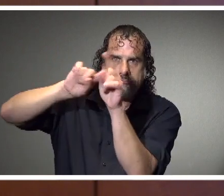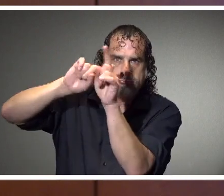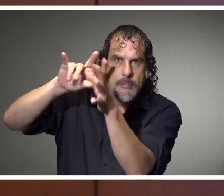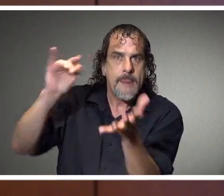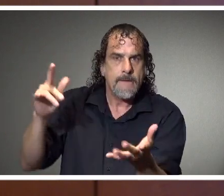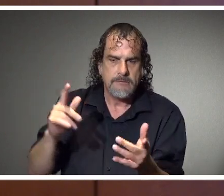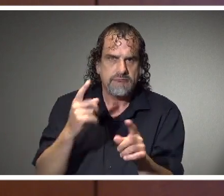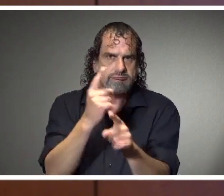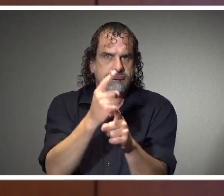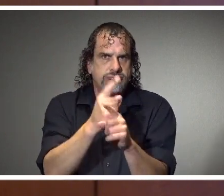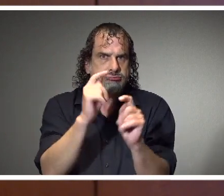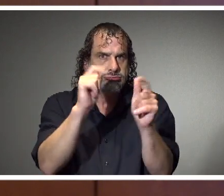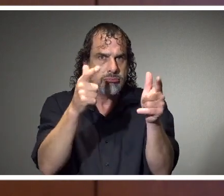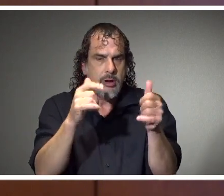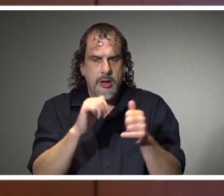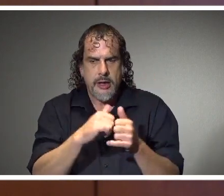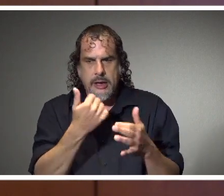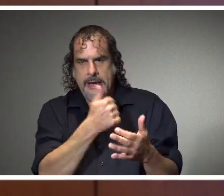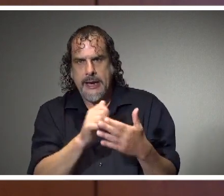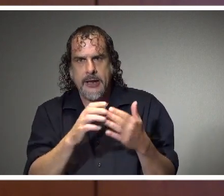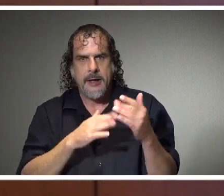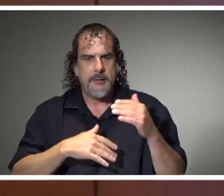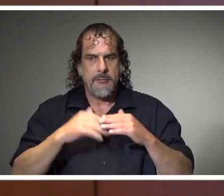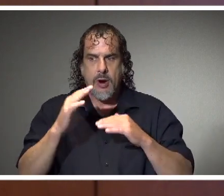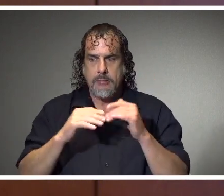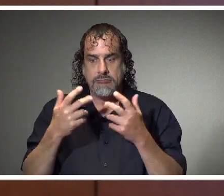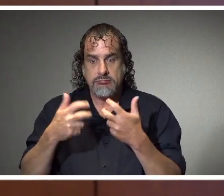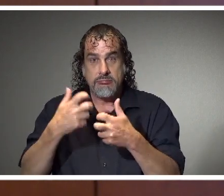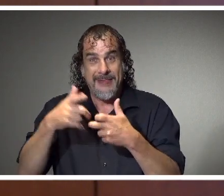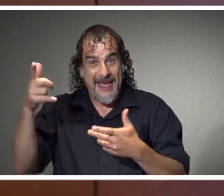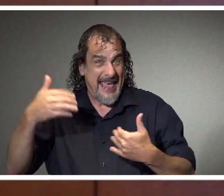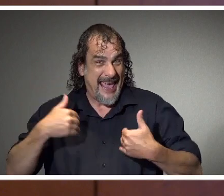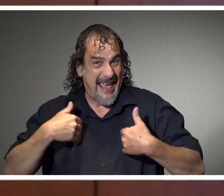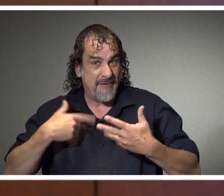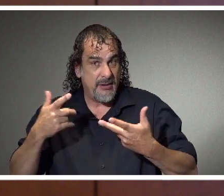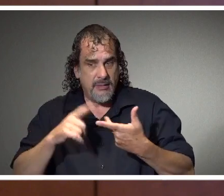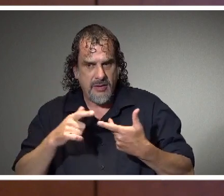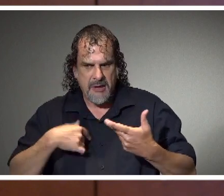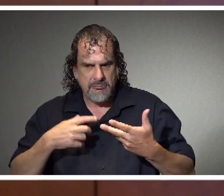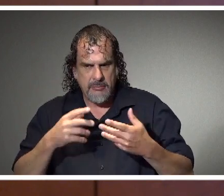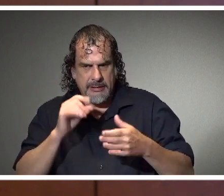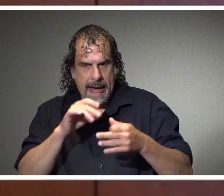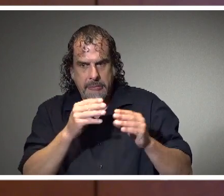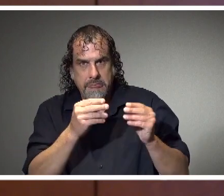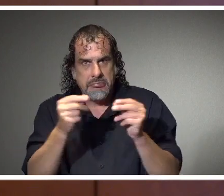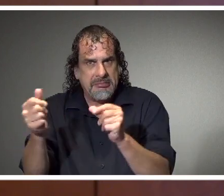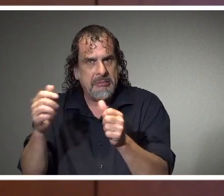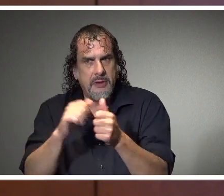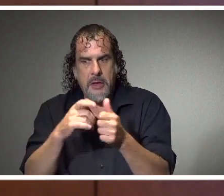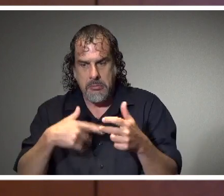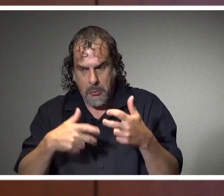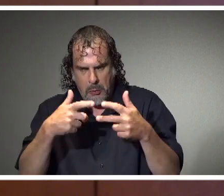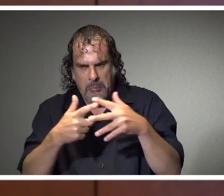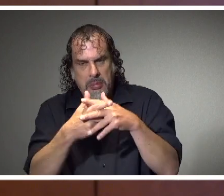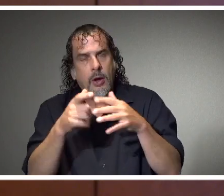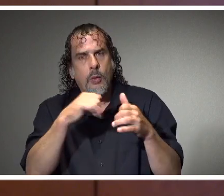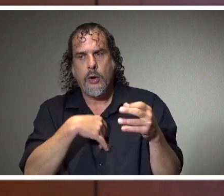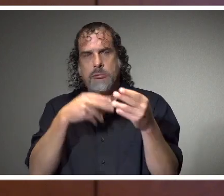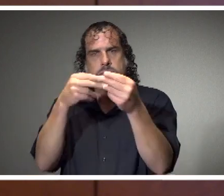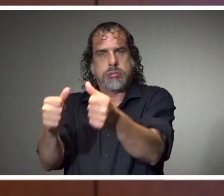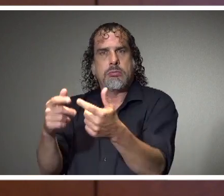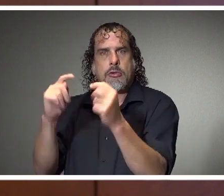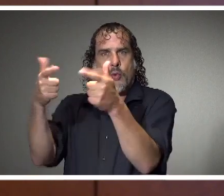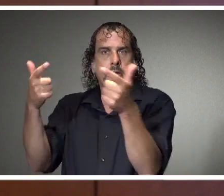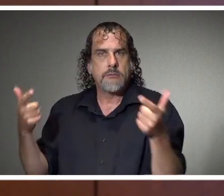any critical infrastructure problems or issues that they may have that doesn't come to light necessarily on the local front.